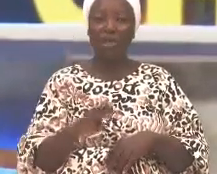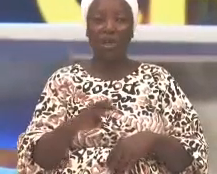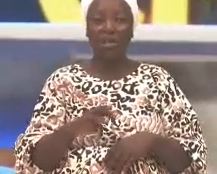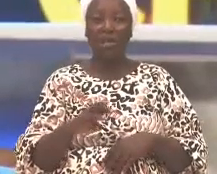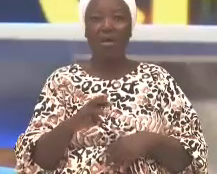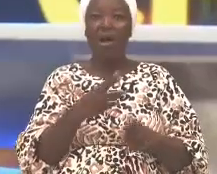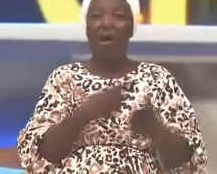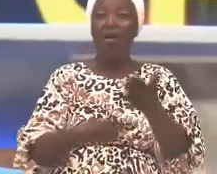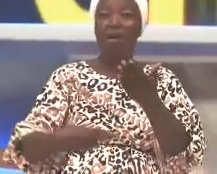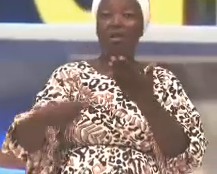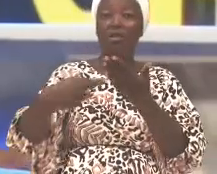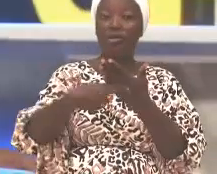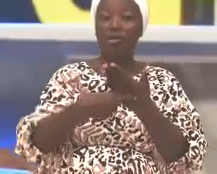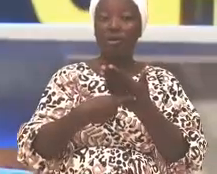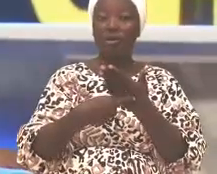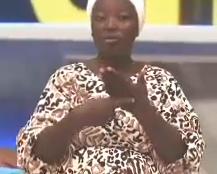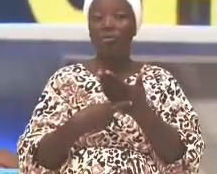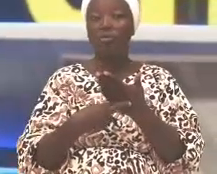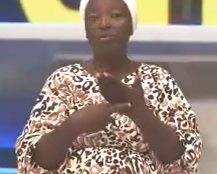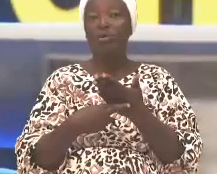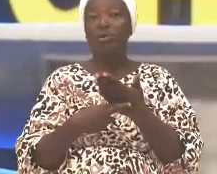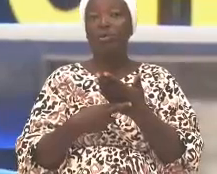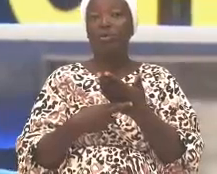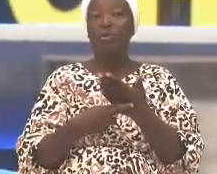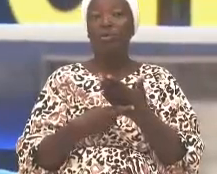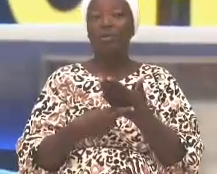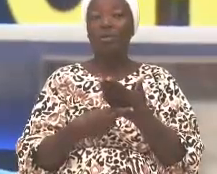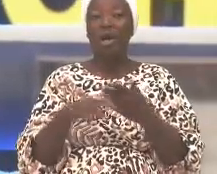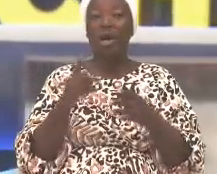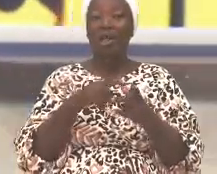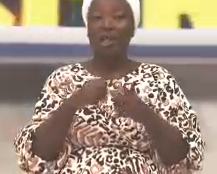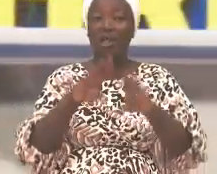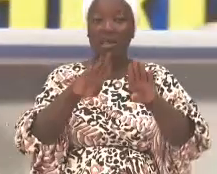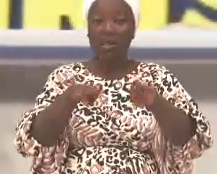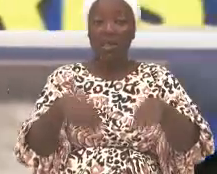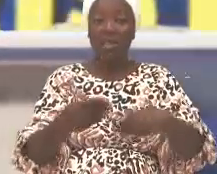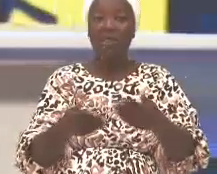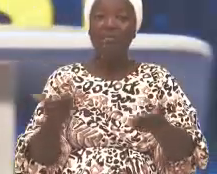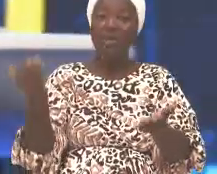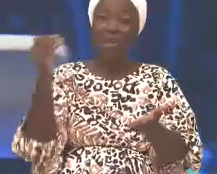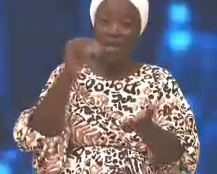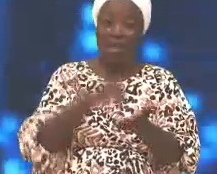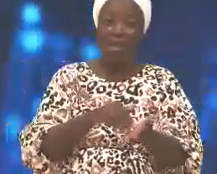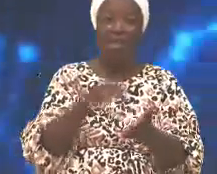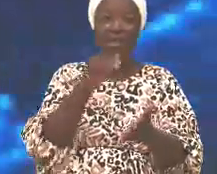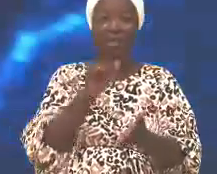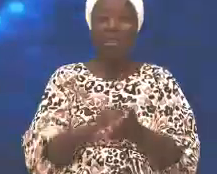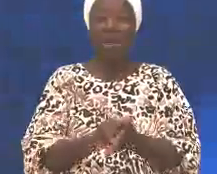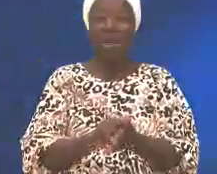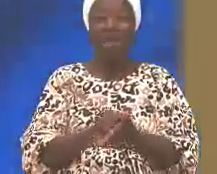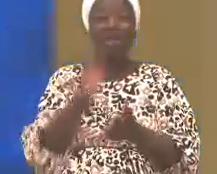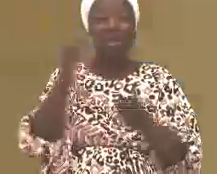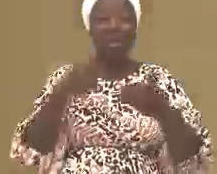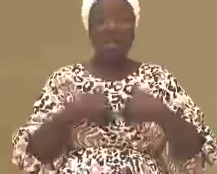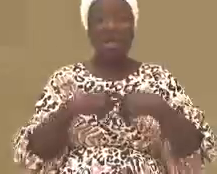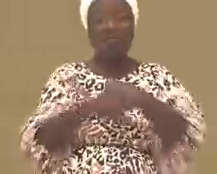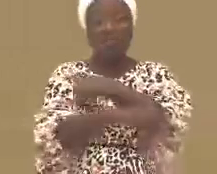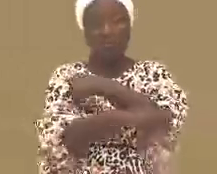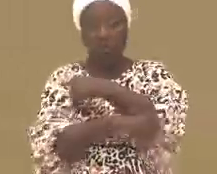restore the pledge, give again that he had robbed, What he